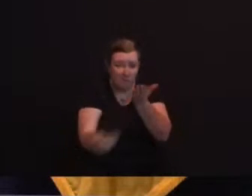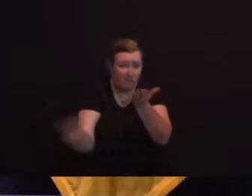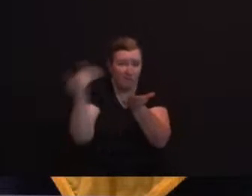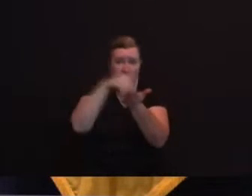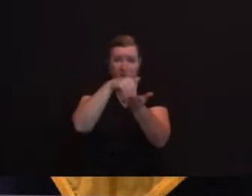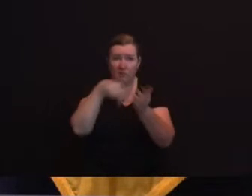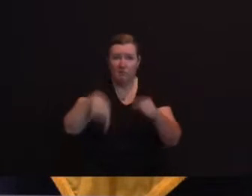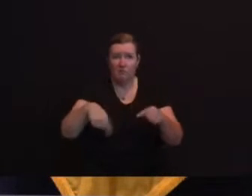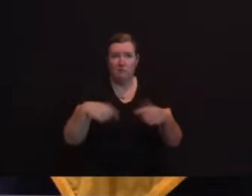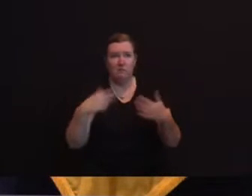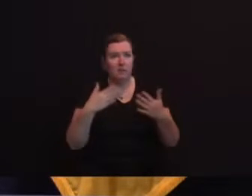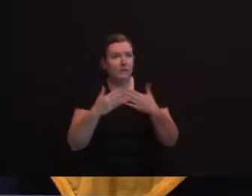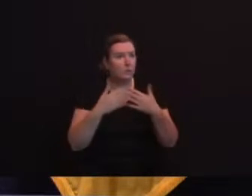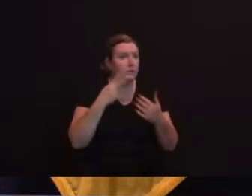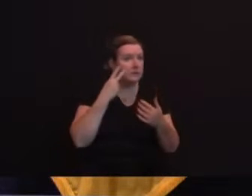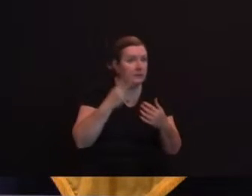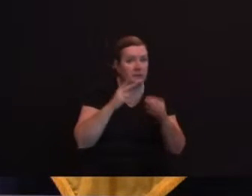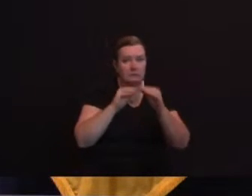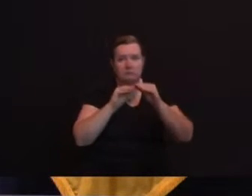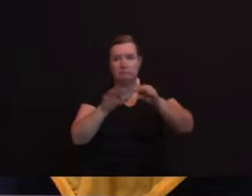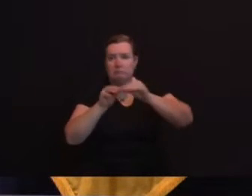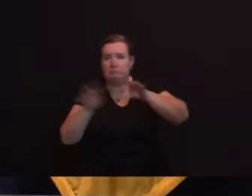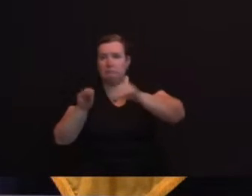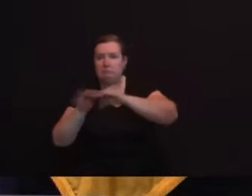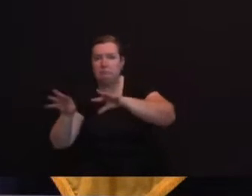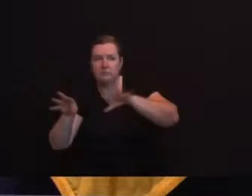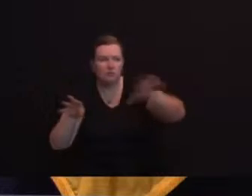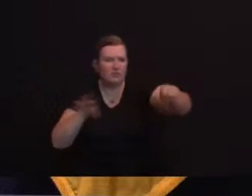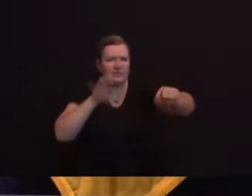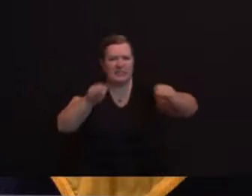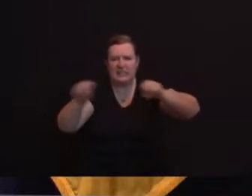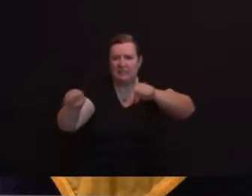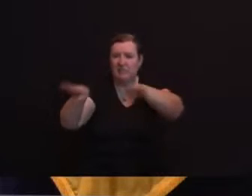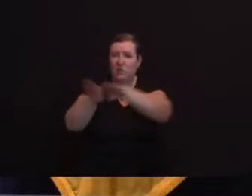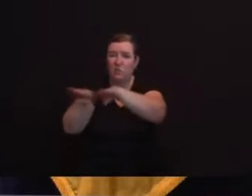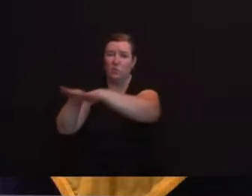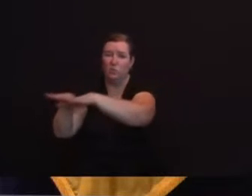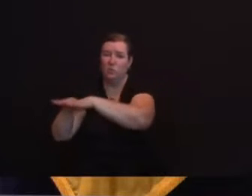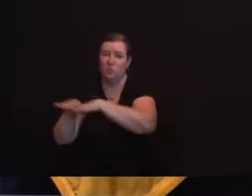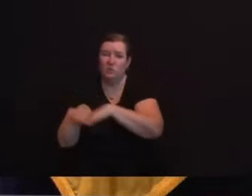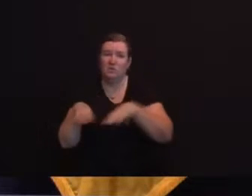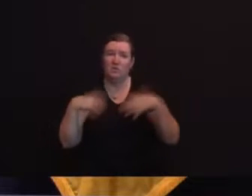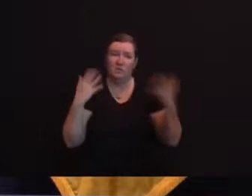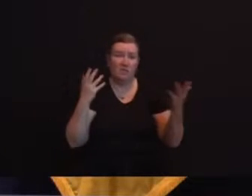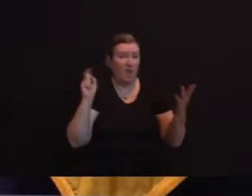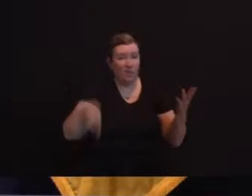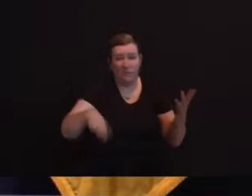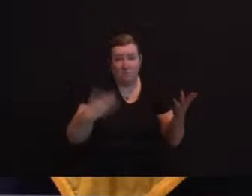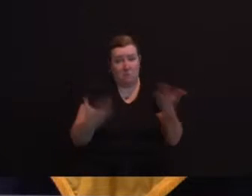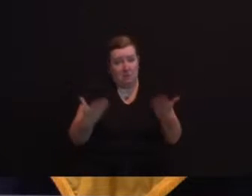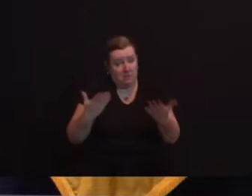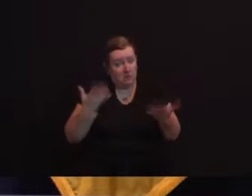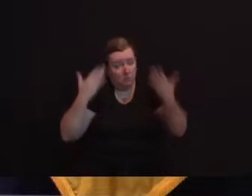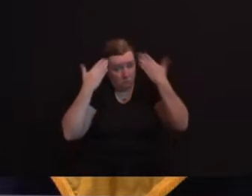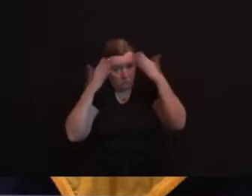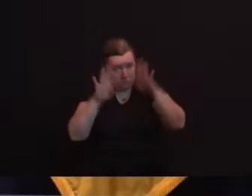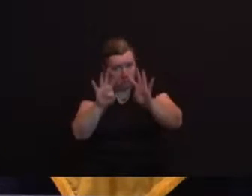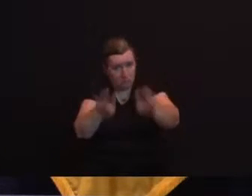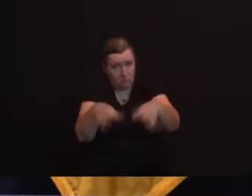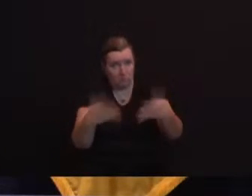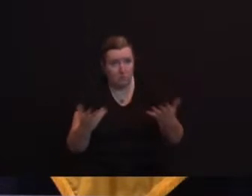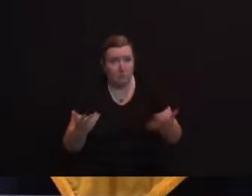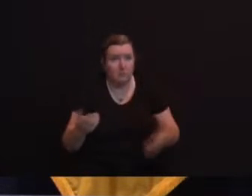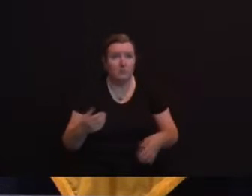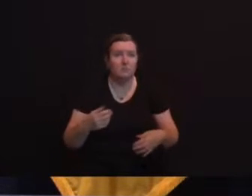that. Judy, how do you, I know you look at it, and I looked at this morning a bunch of different modeling on where cases